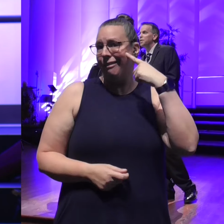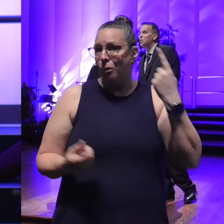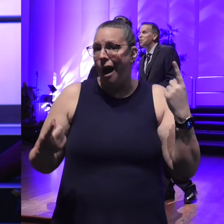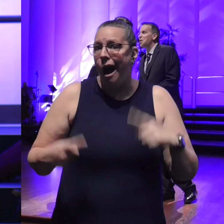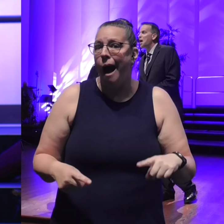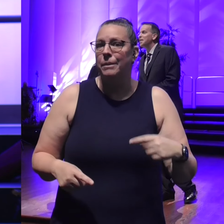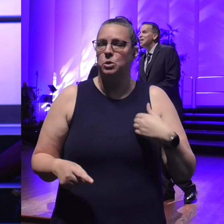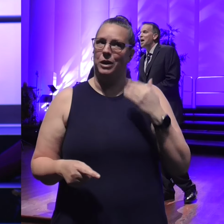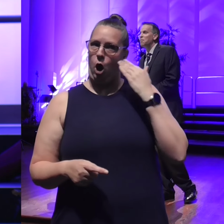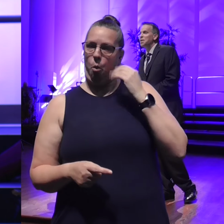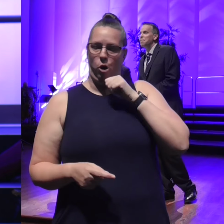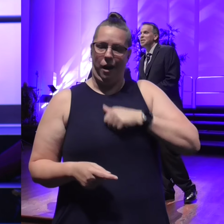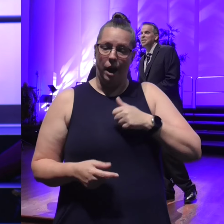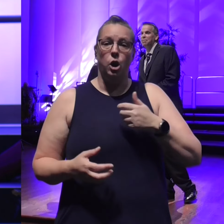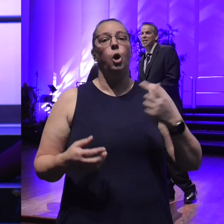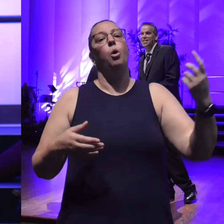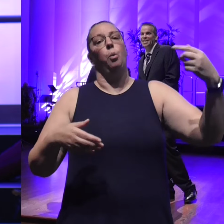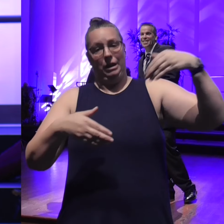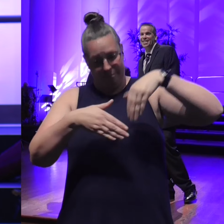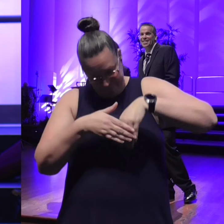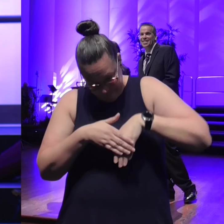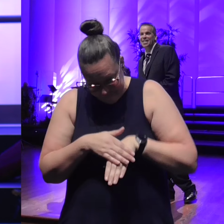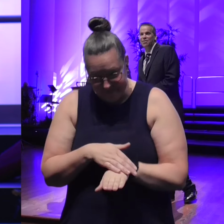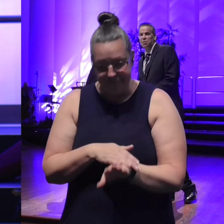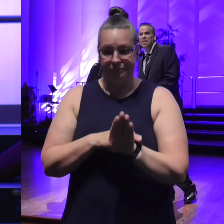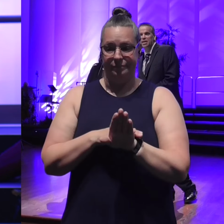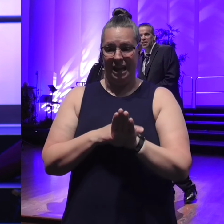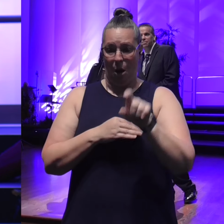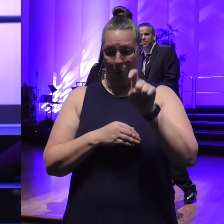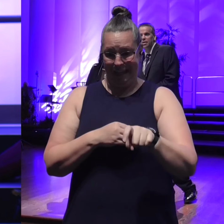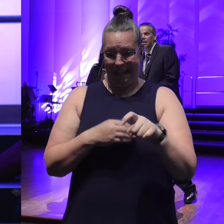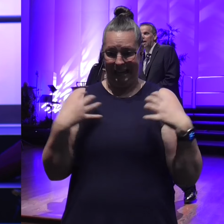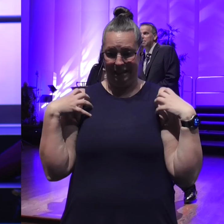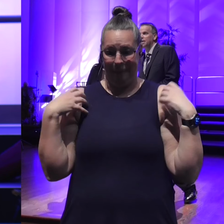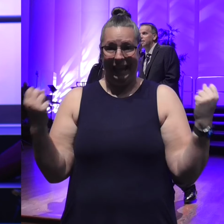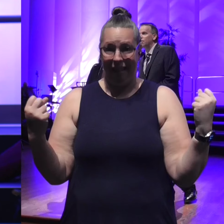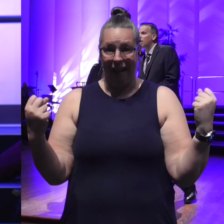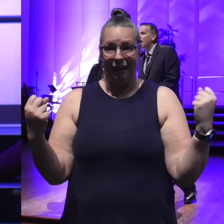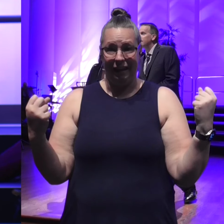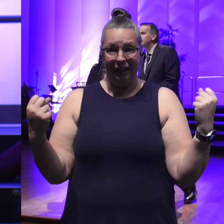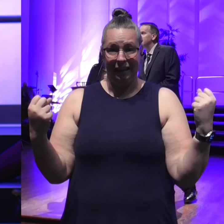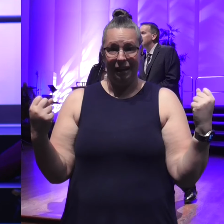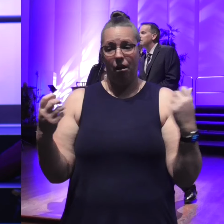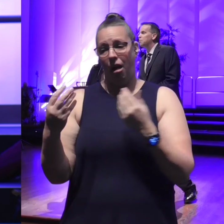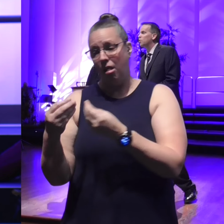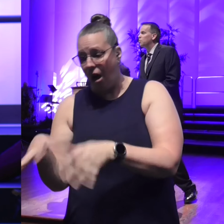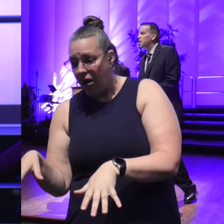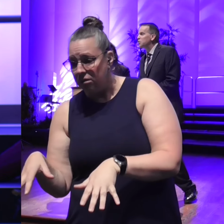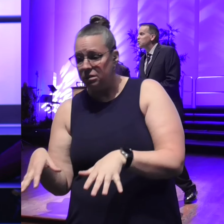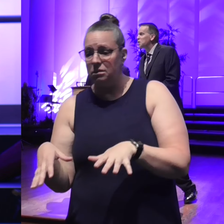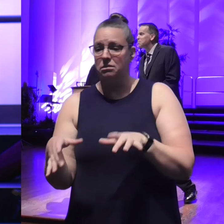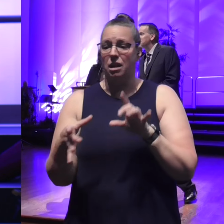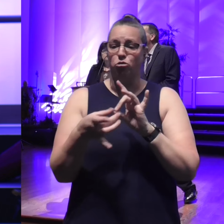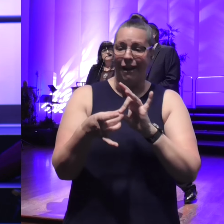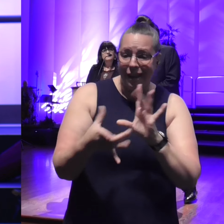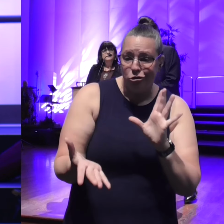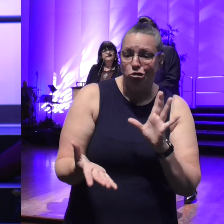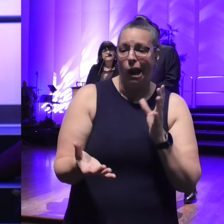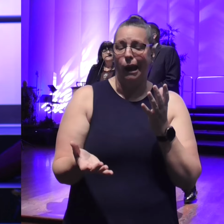us, whether we know it or not, we come into this place in need of some healing because of a loss, broken